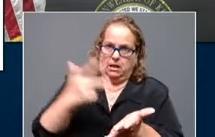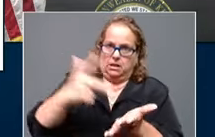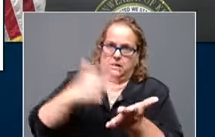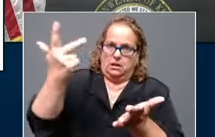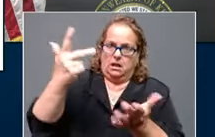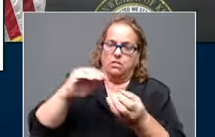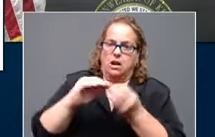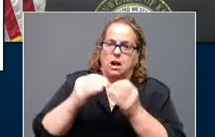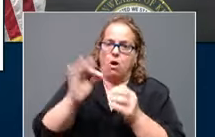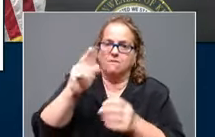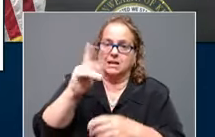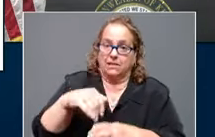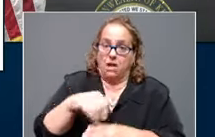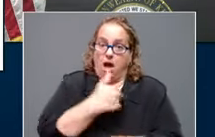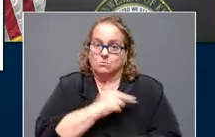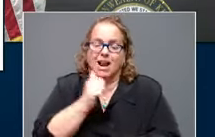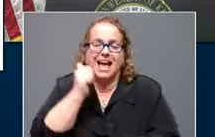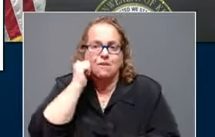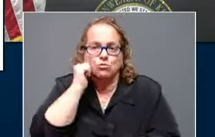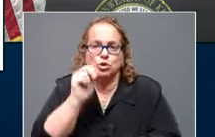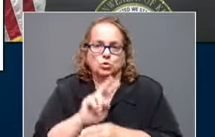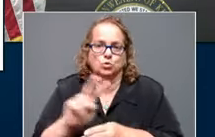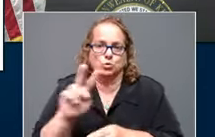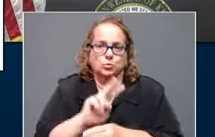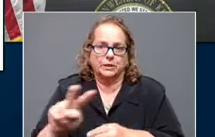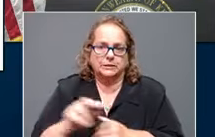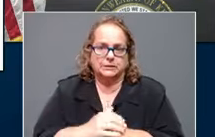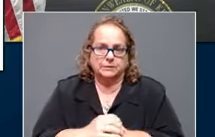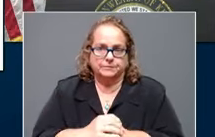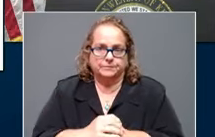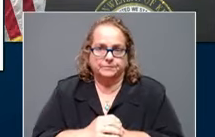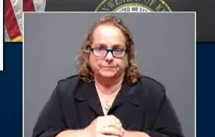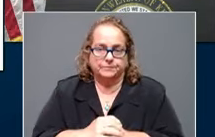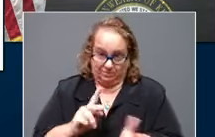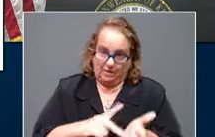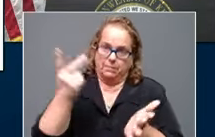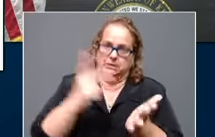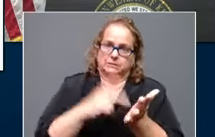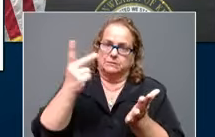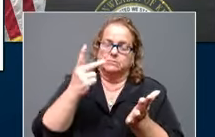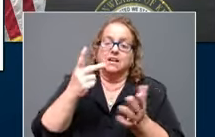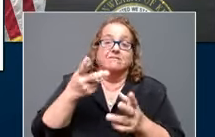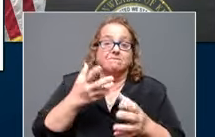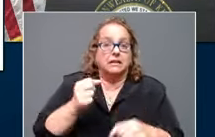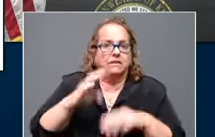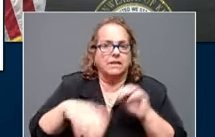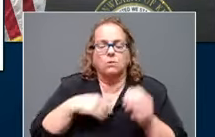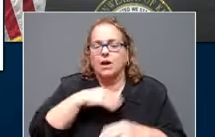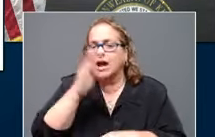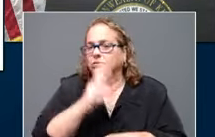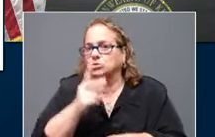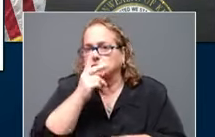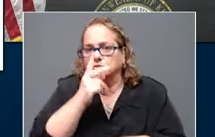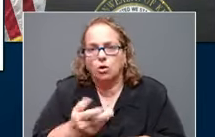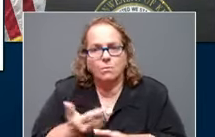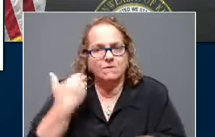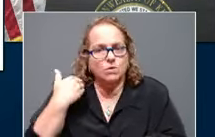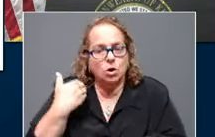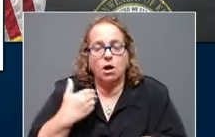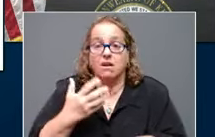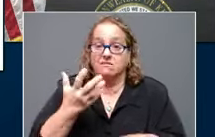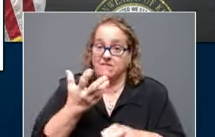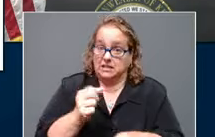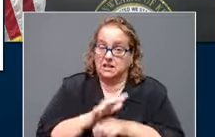of itself is a big deal. These are people that are fighting for their lives on a unit where they need a lot of help.